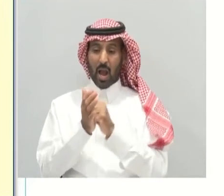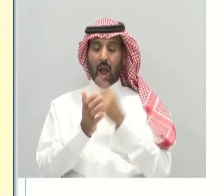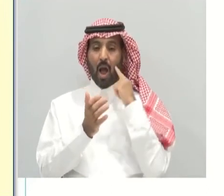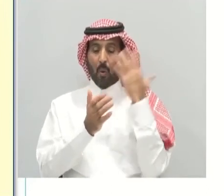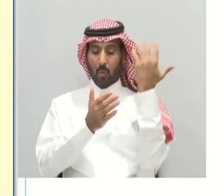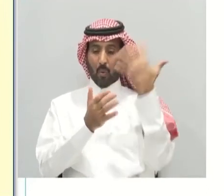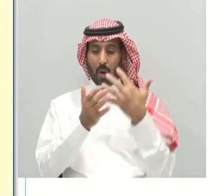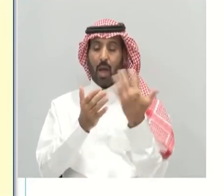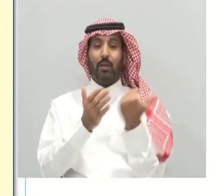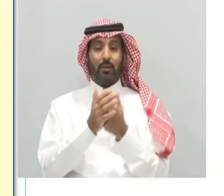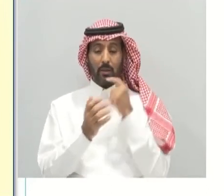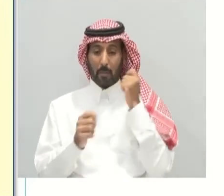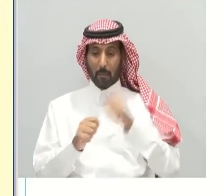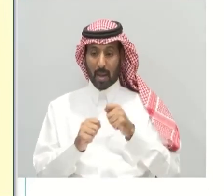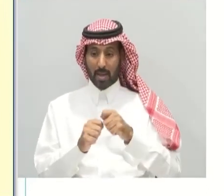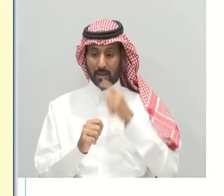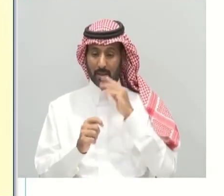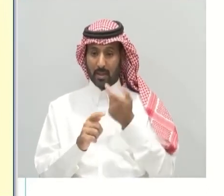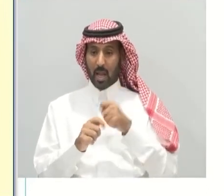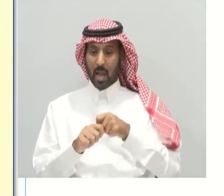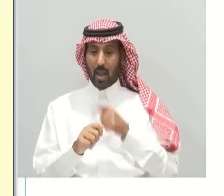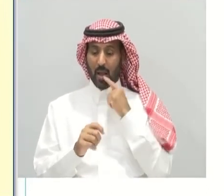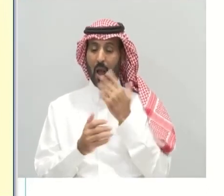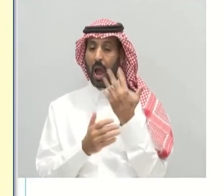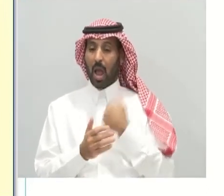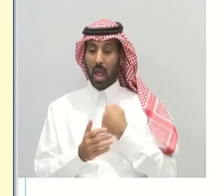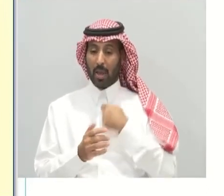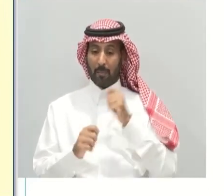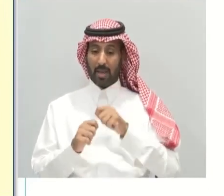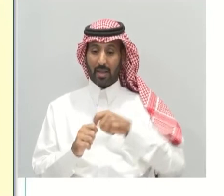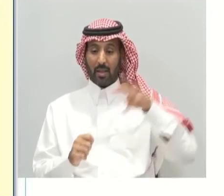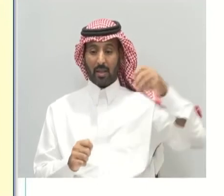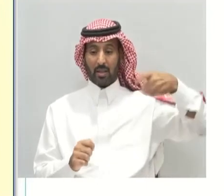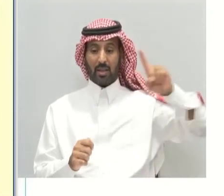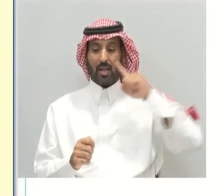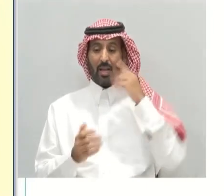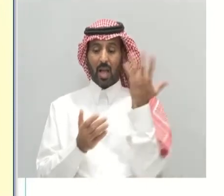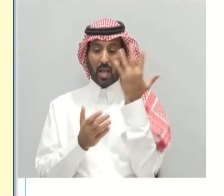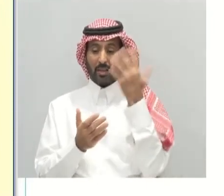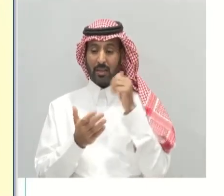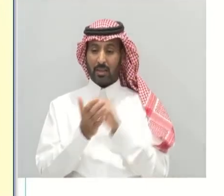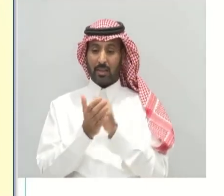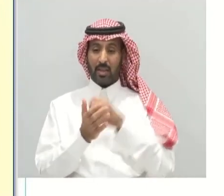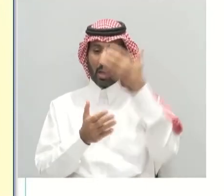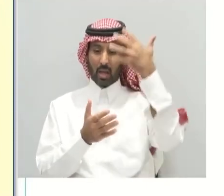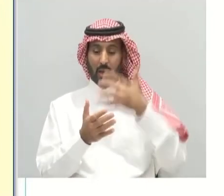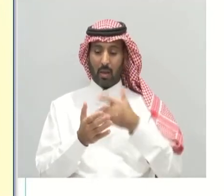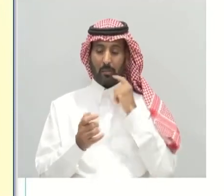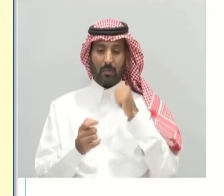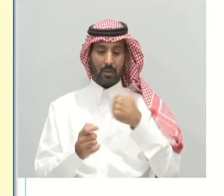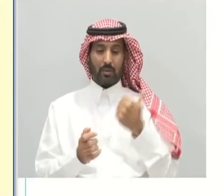me, made, made. I made a tree house. Number